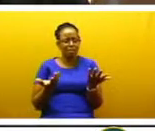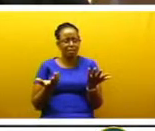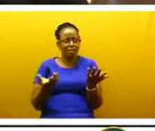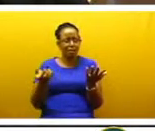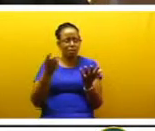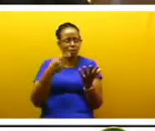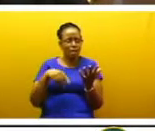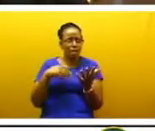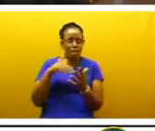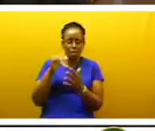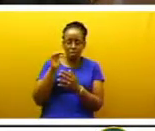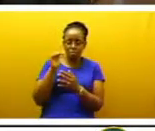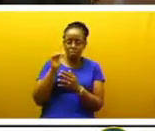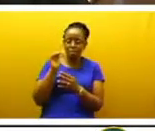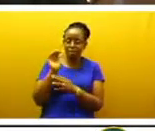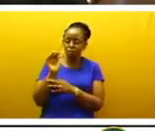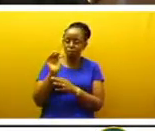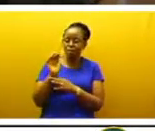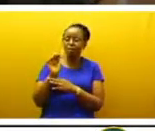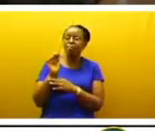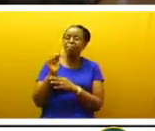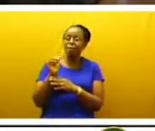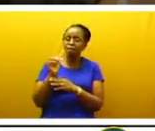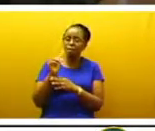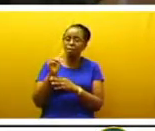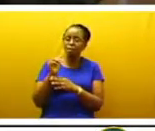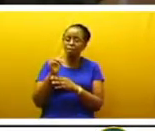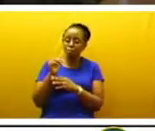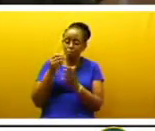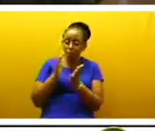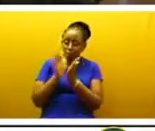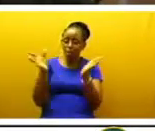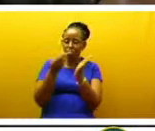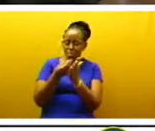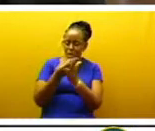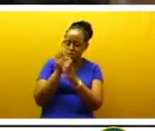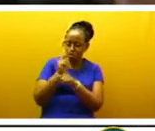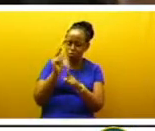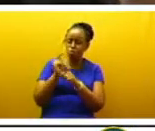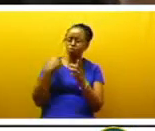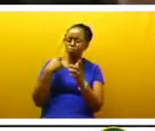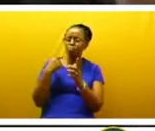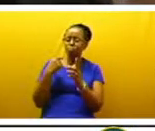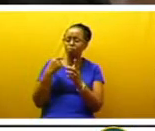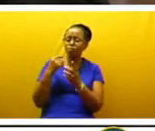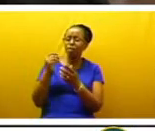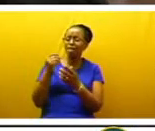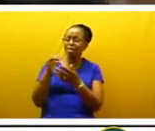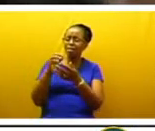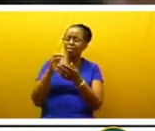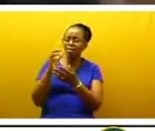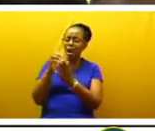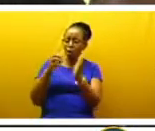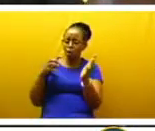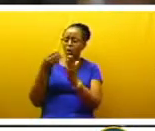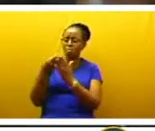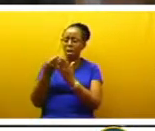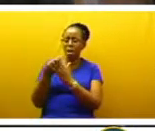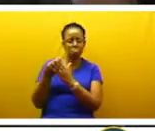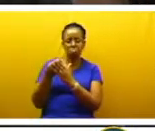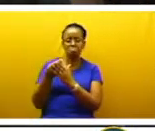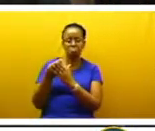that millions of public money not be used to do this. But the programs that